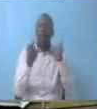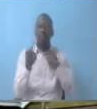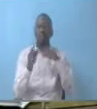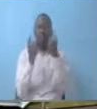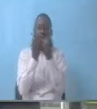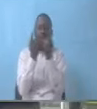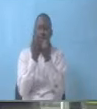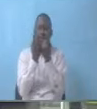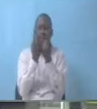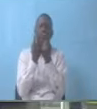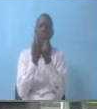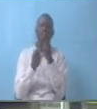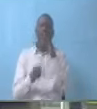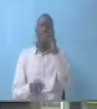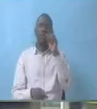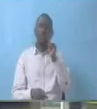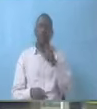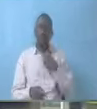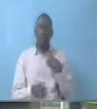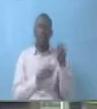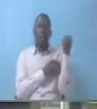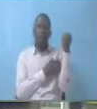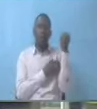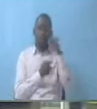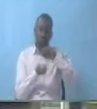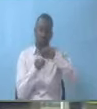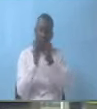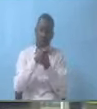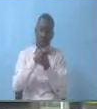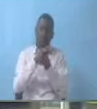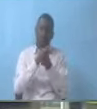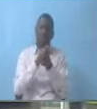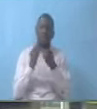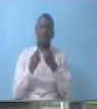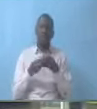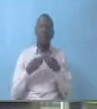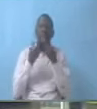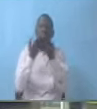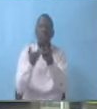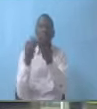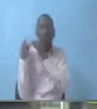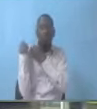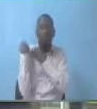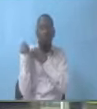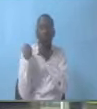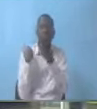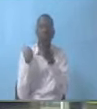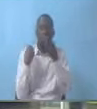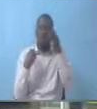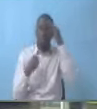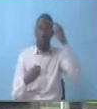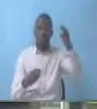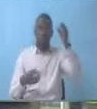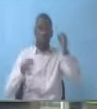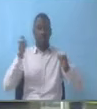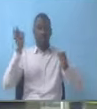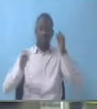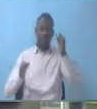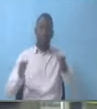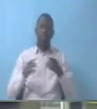the power to amend is given to this schedule is given to the Attorney General. The power that is in